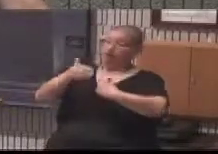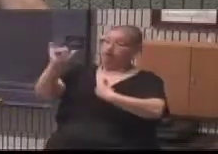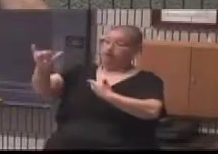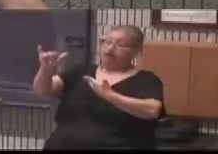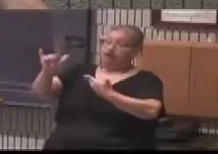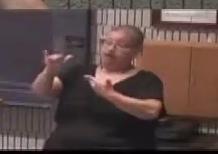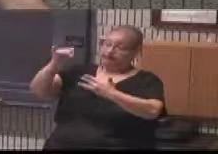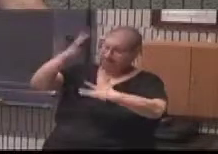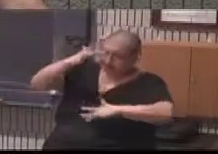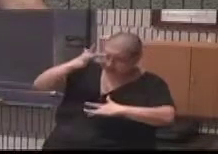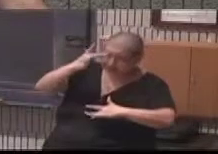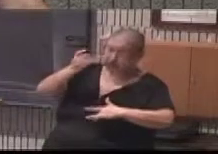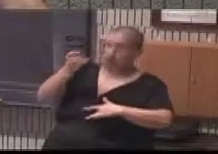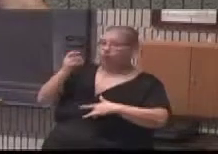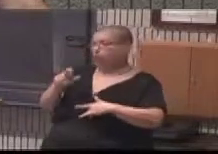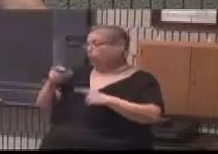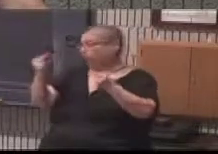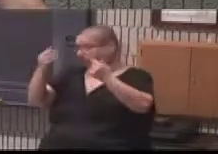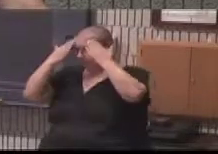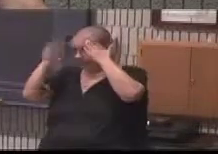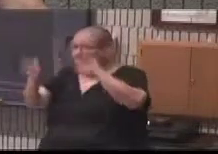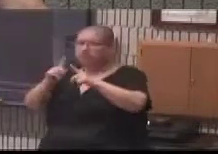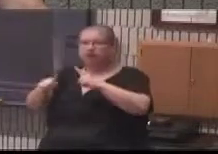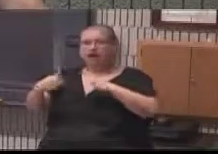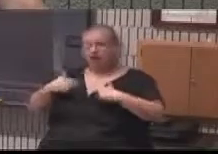stay out of the wheelchair as long as I possibly can.